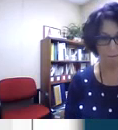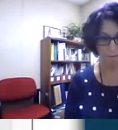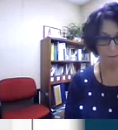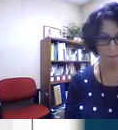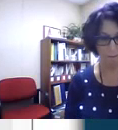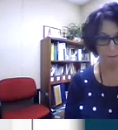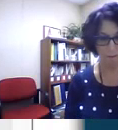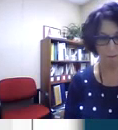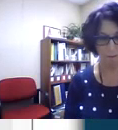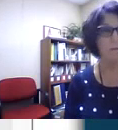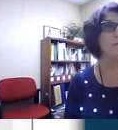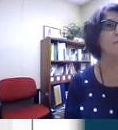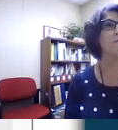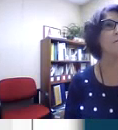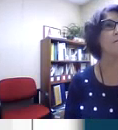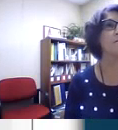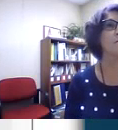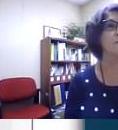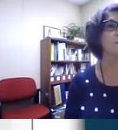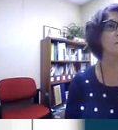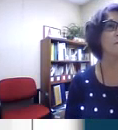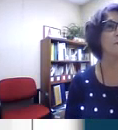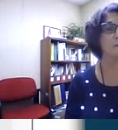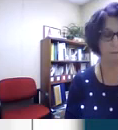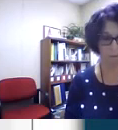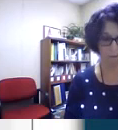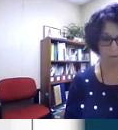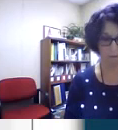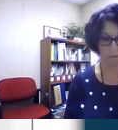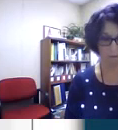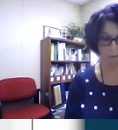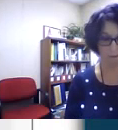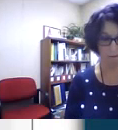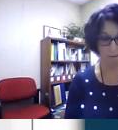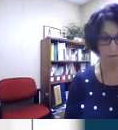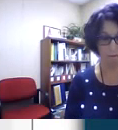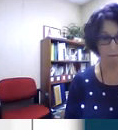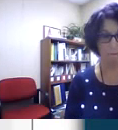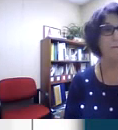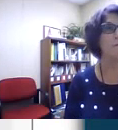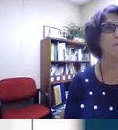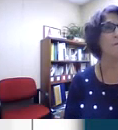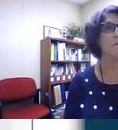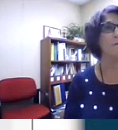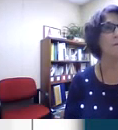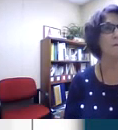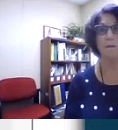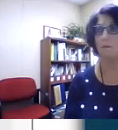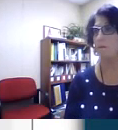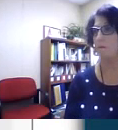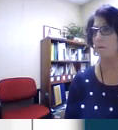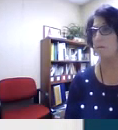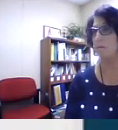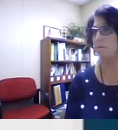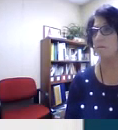generation. It's a population that's very young. Even in 1981, it was still young. I mean,